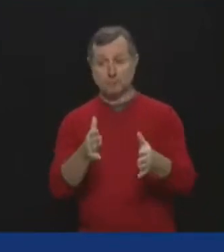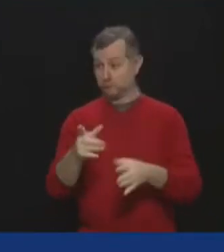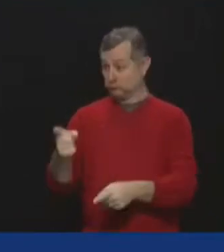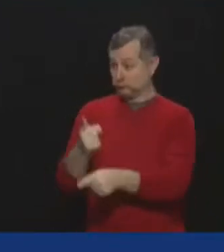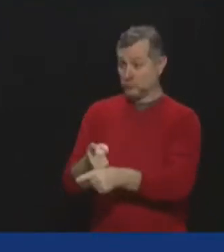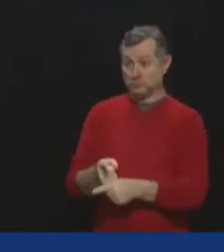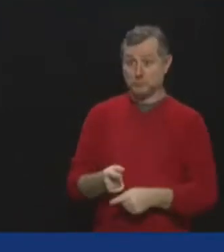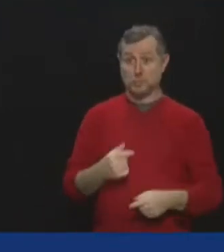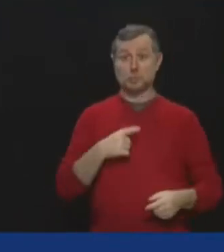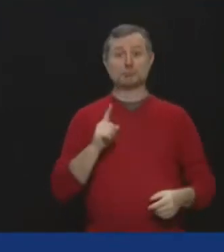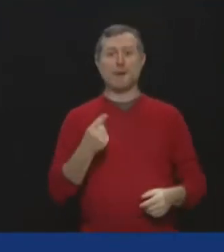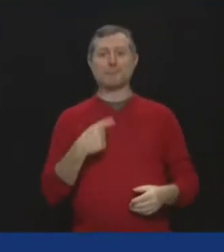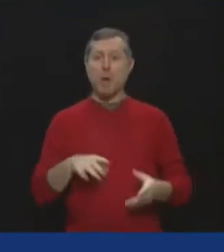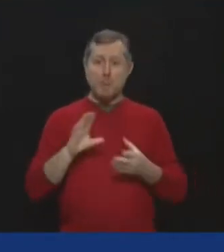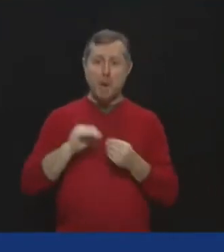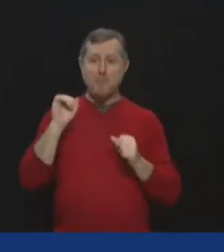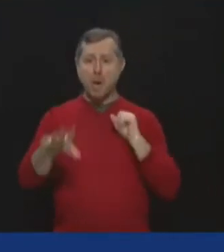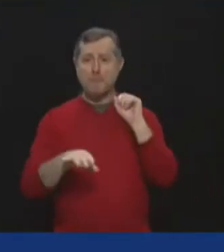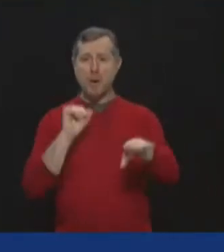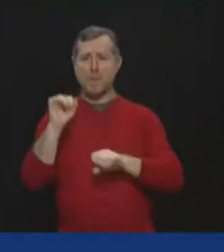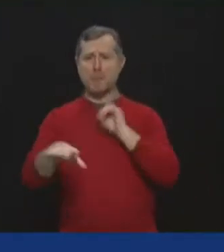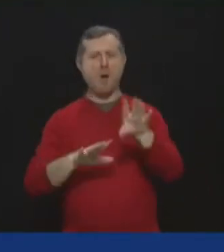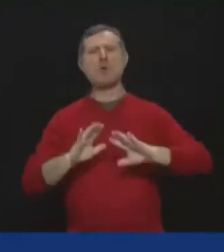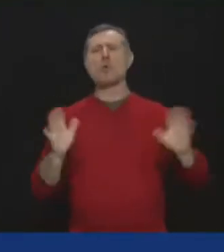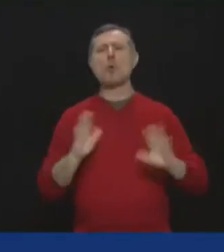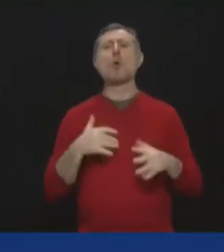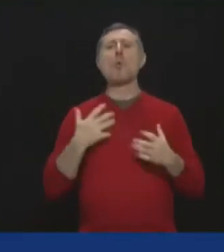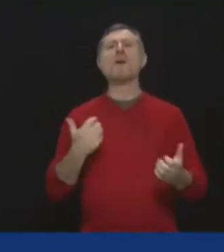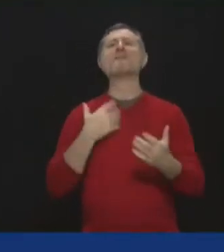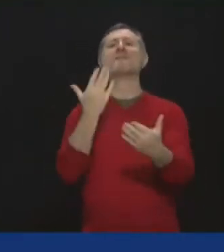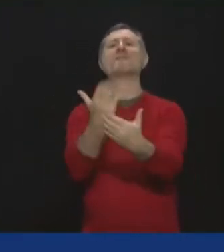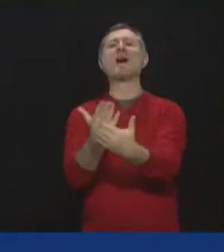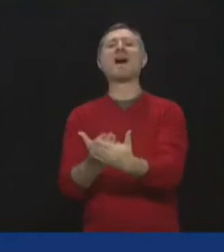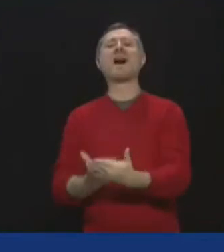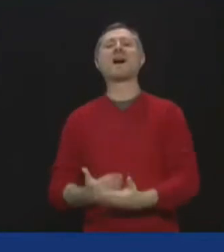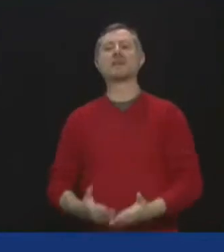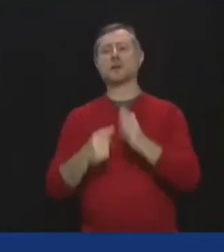just talk about it. I want to have a physical manifestation of what help looks and